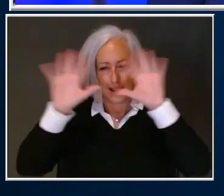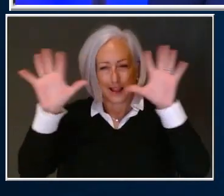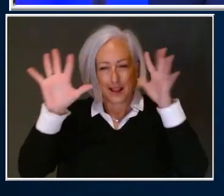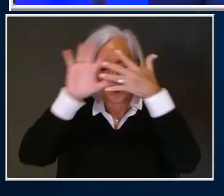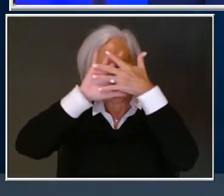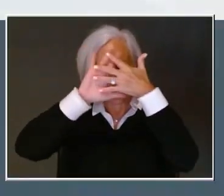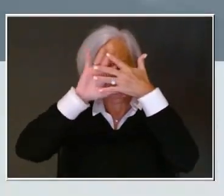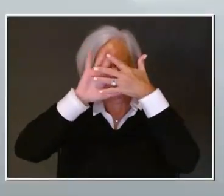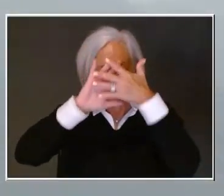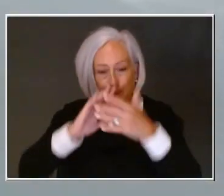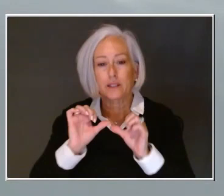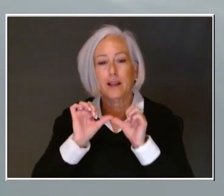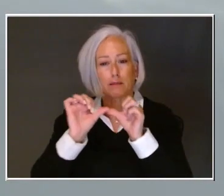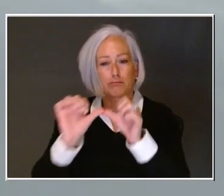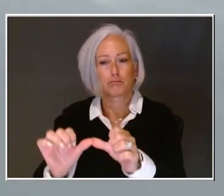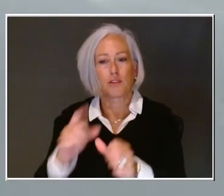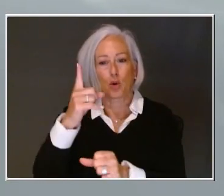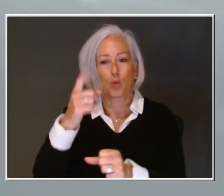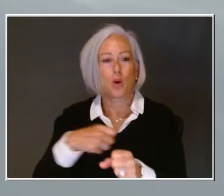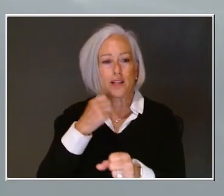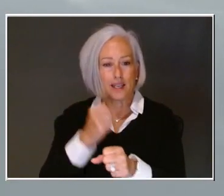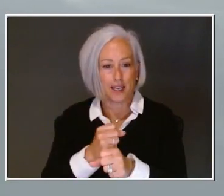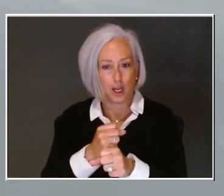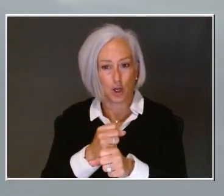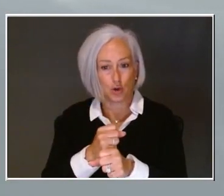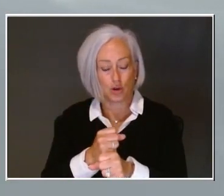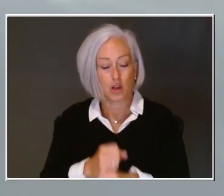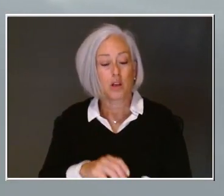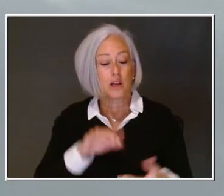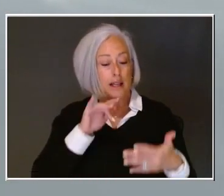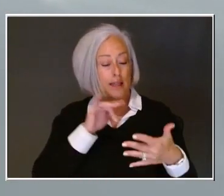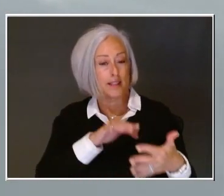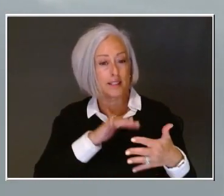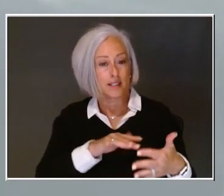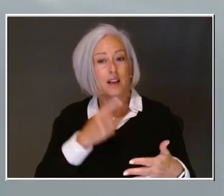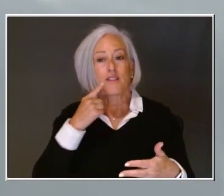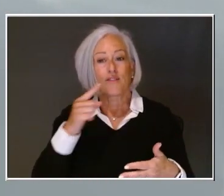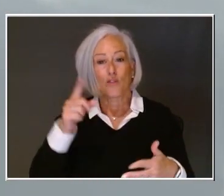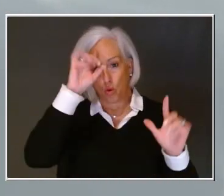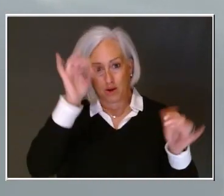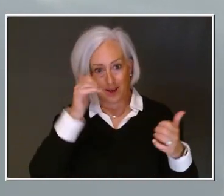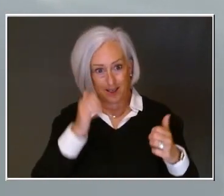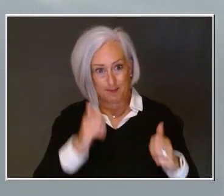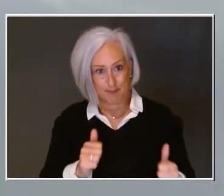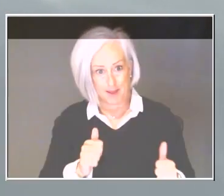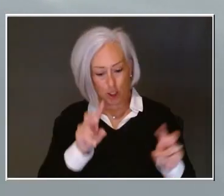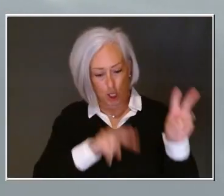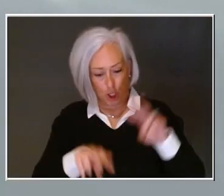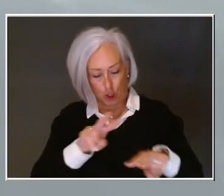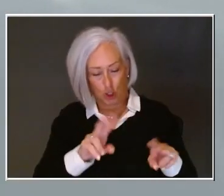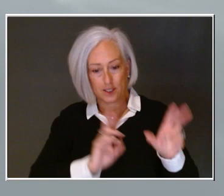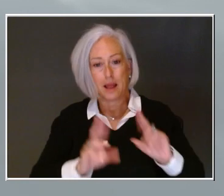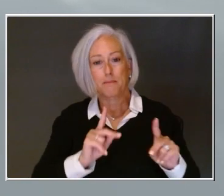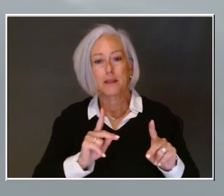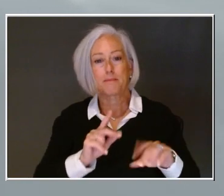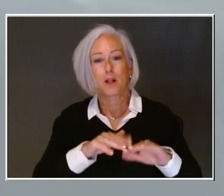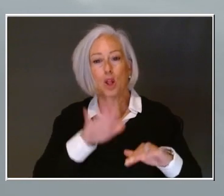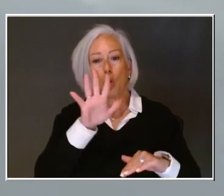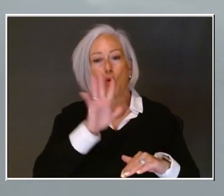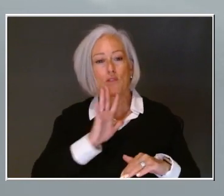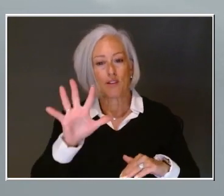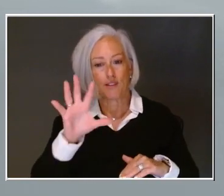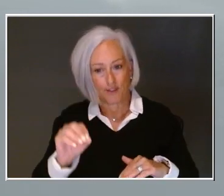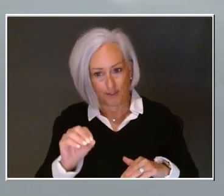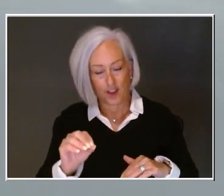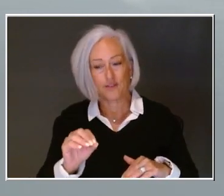journal Alzheimer's and Dementia looked at patients 50 years and older who needed to be hospitalized for COVID. It found 3 main outcomes.